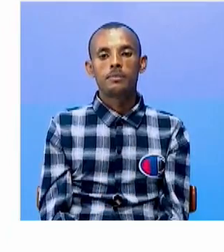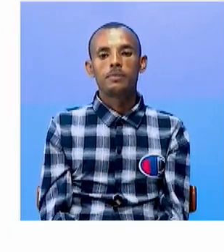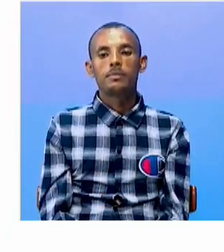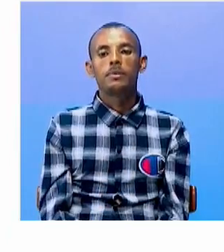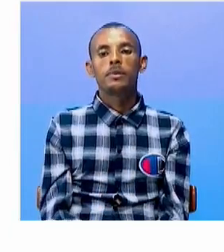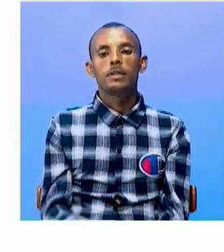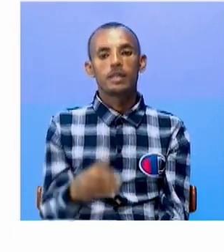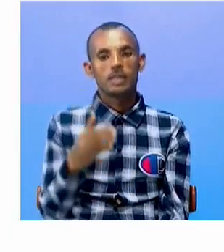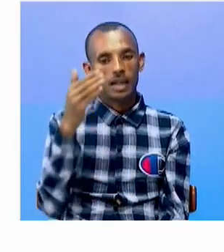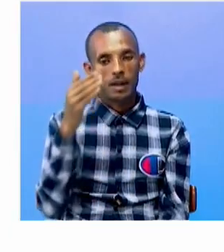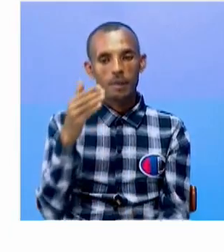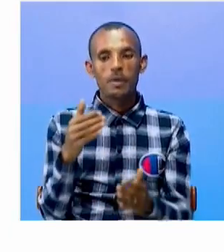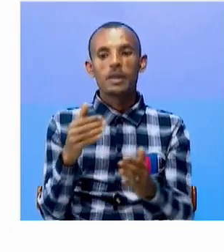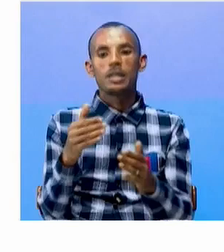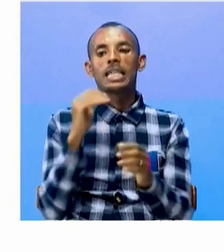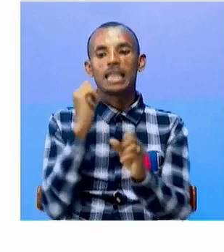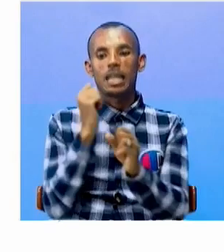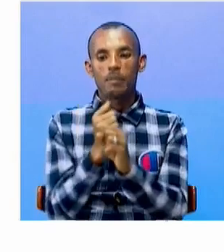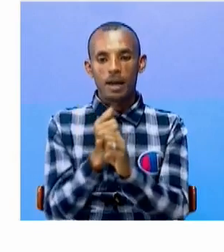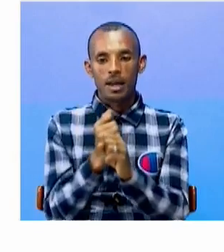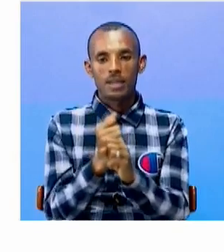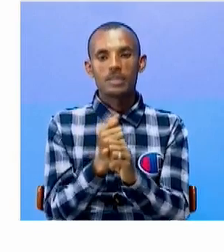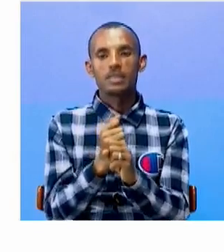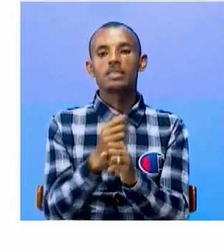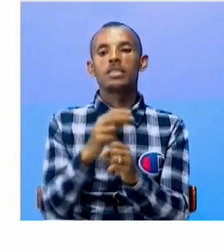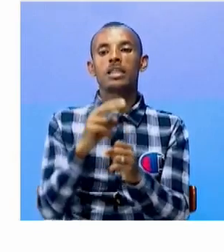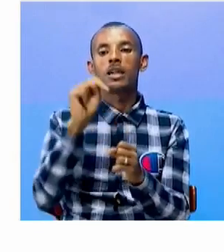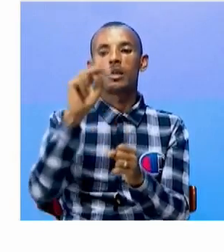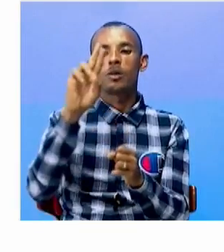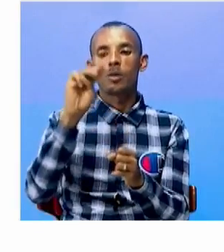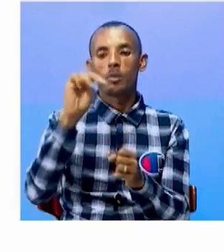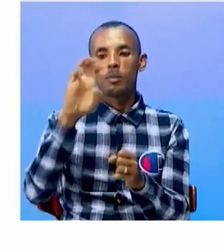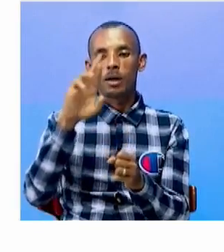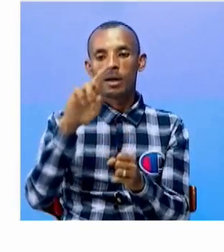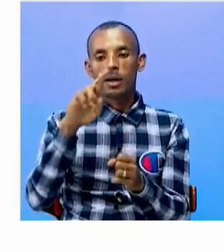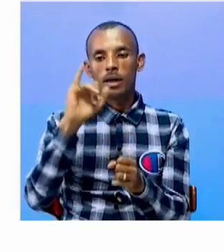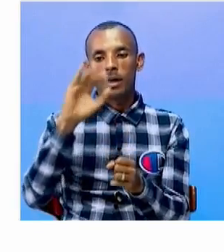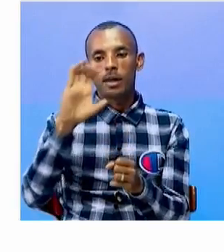Determine the numerical coefficient of the following terms. Determine